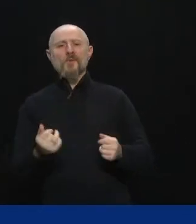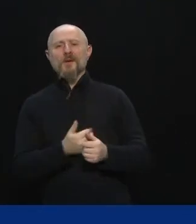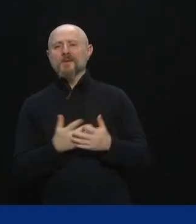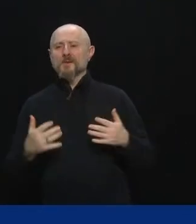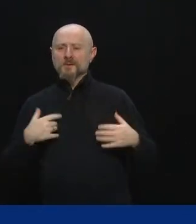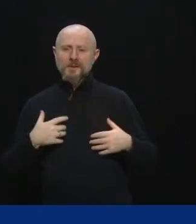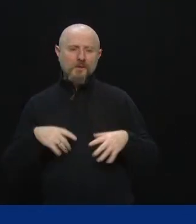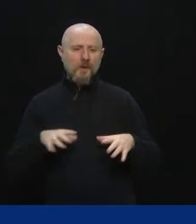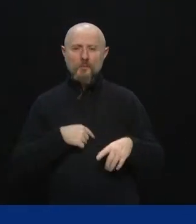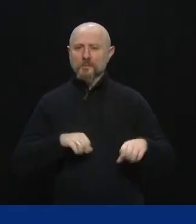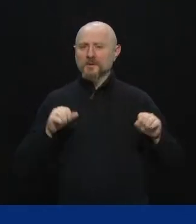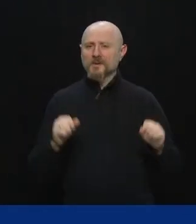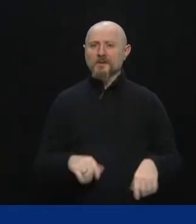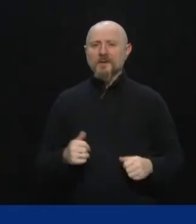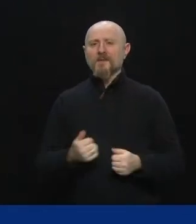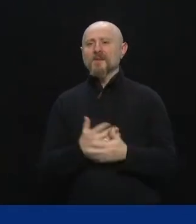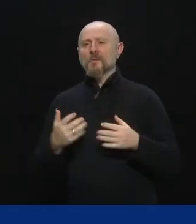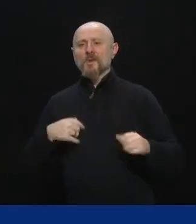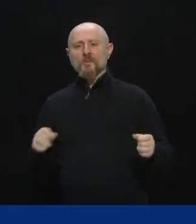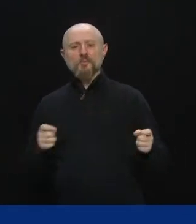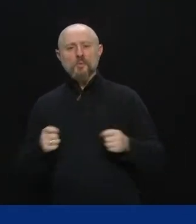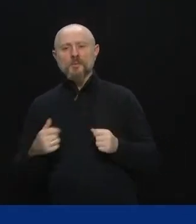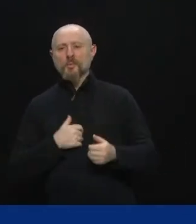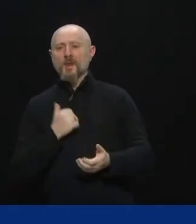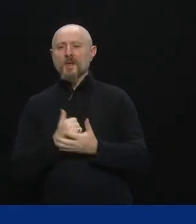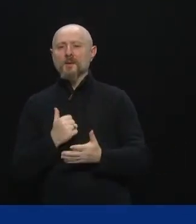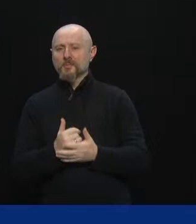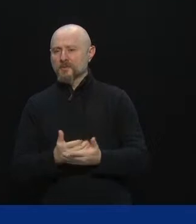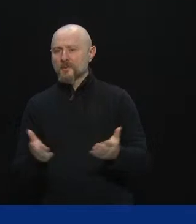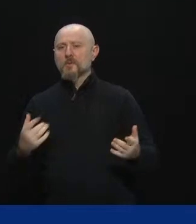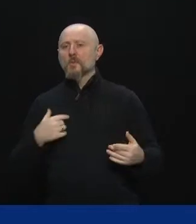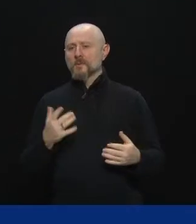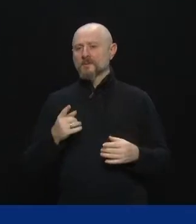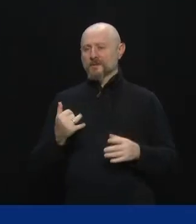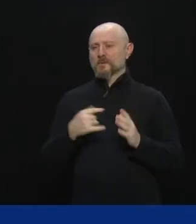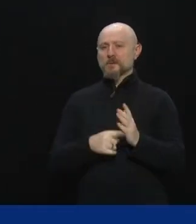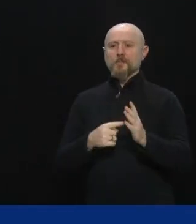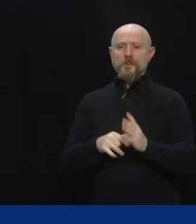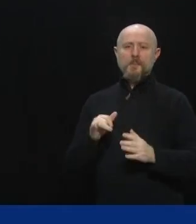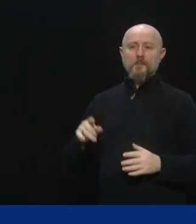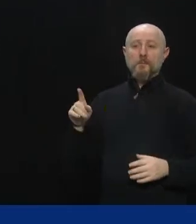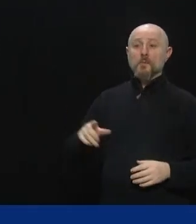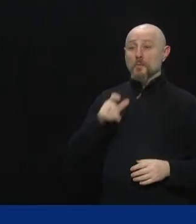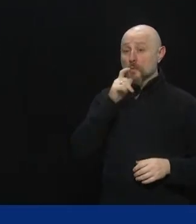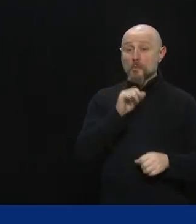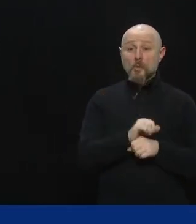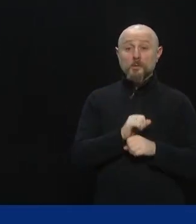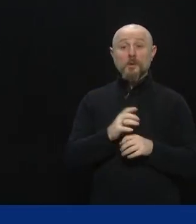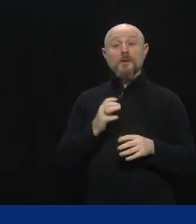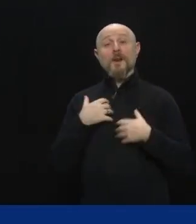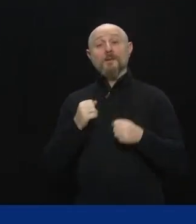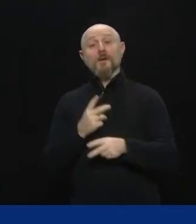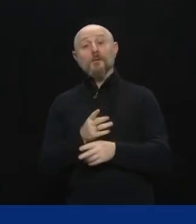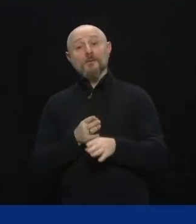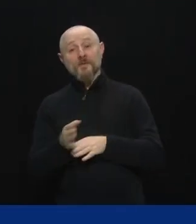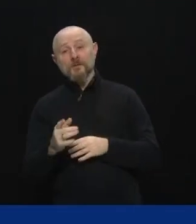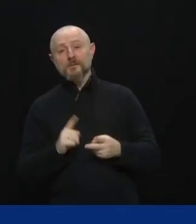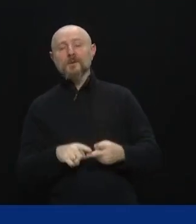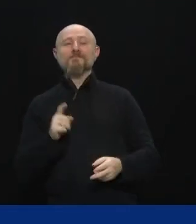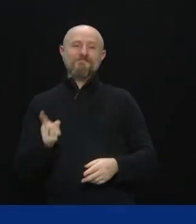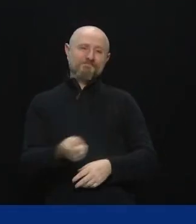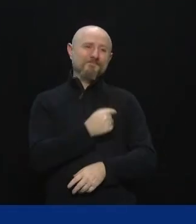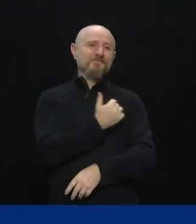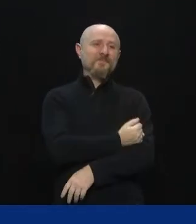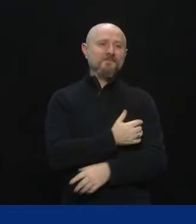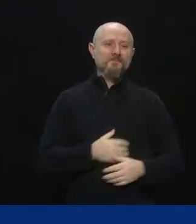those levers, all those buttons we can push, and this is one that we wanted to make sure to get those healthcare workers boosted as well. So speaking of